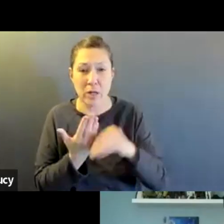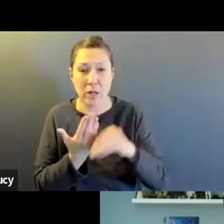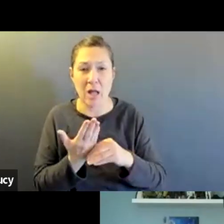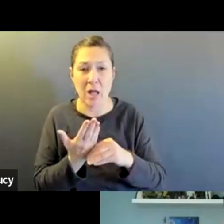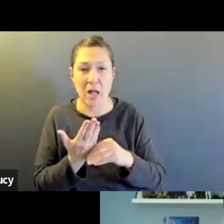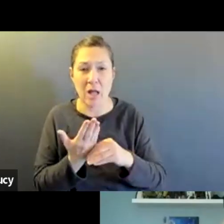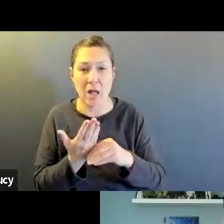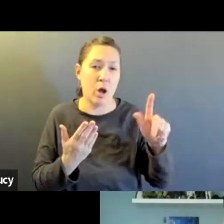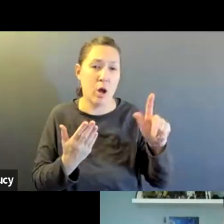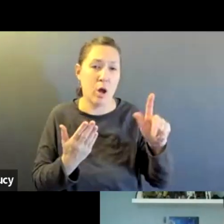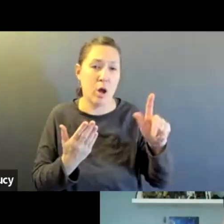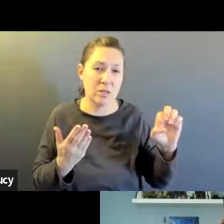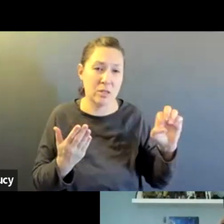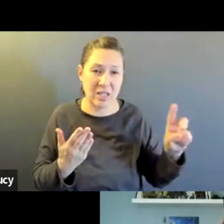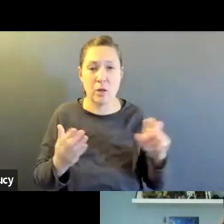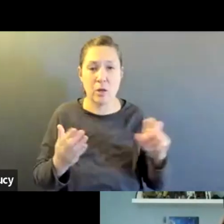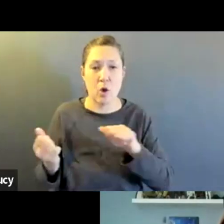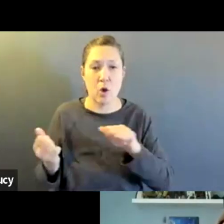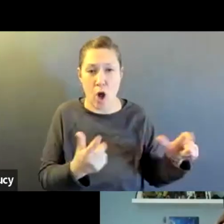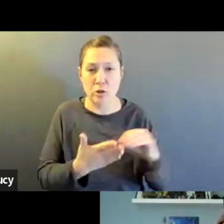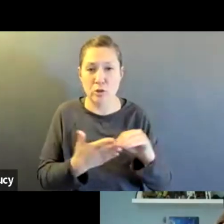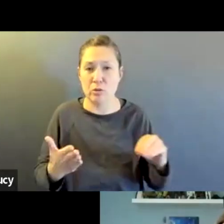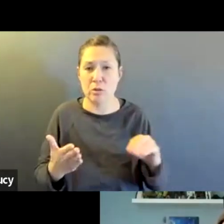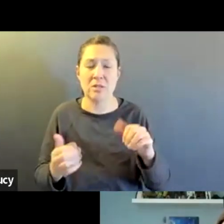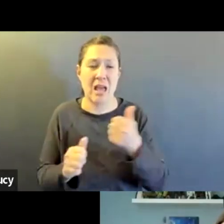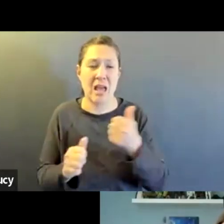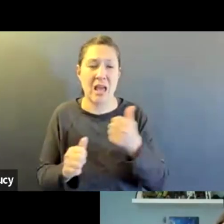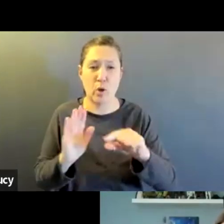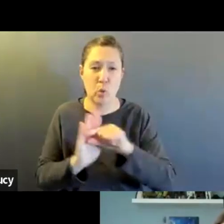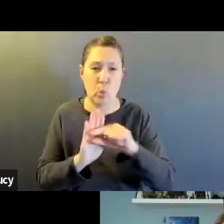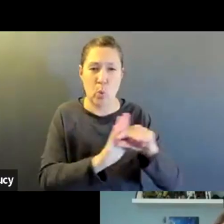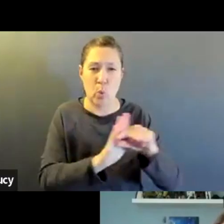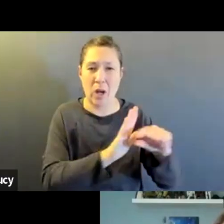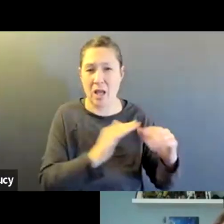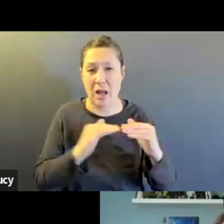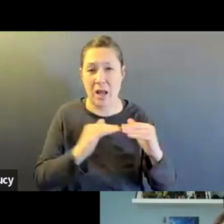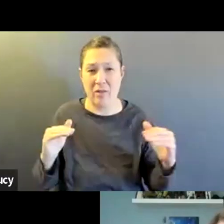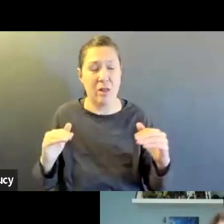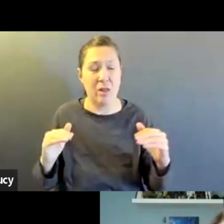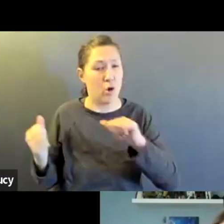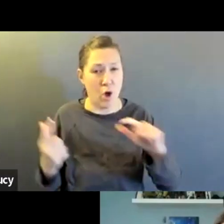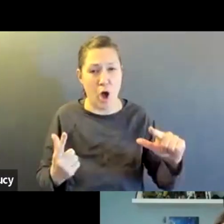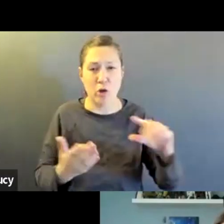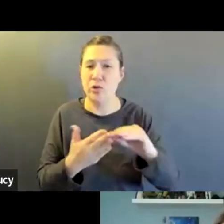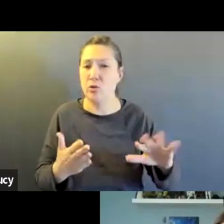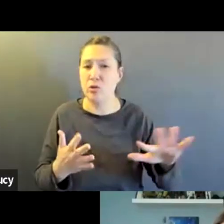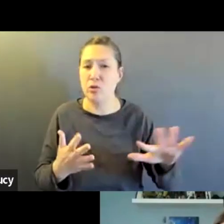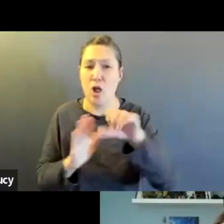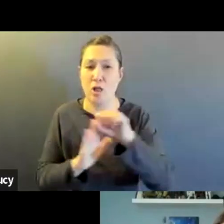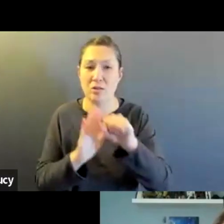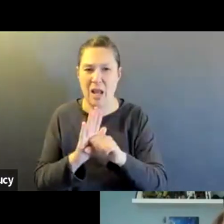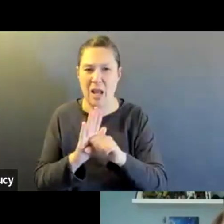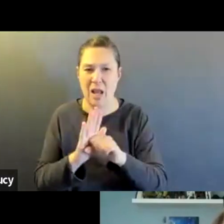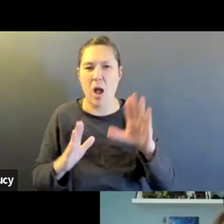for all students in all grade levels in all public schools across the state. So I'll put a link to the public hearing in the chat for you all,